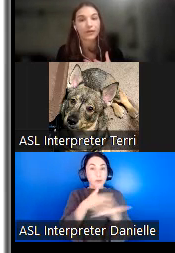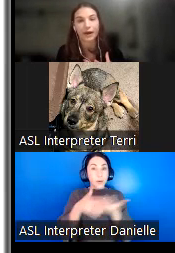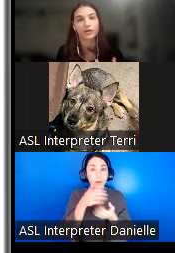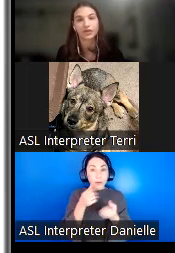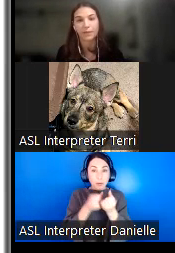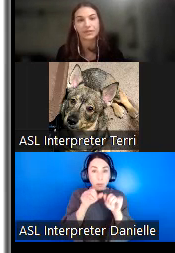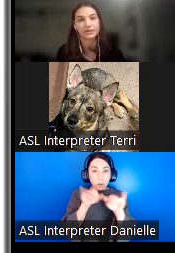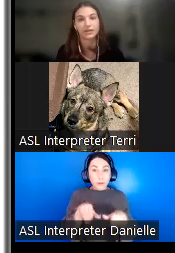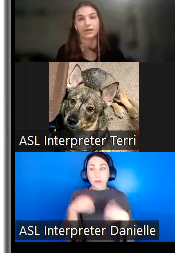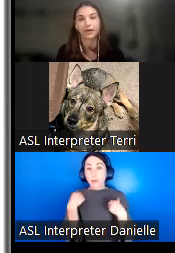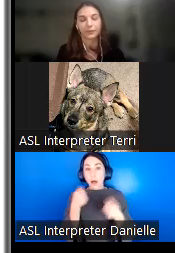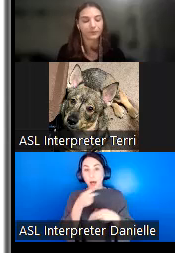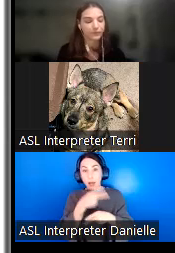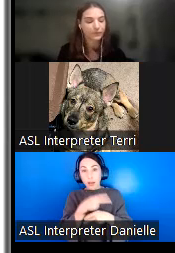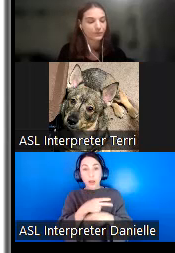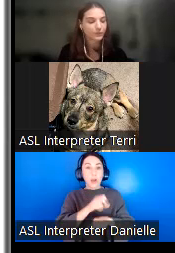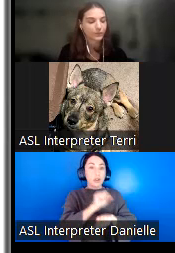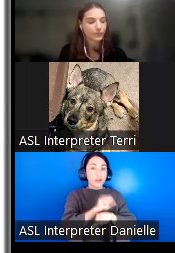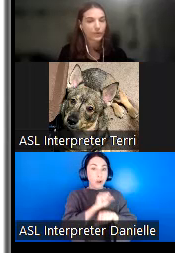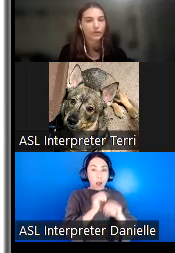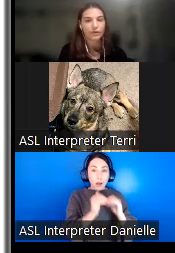or healthcare or job insecurity.